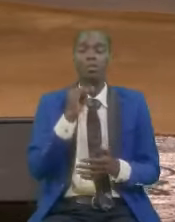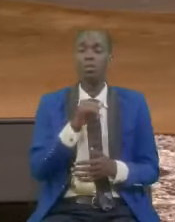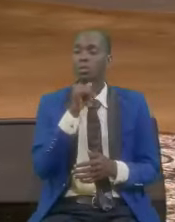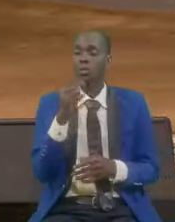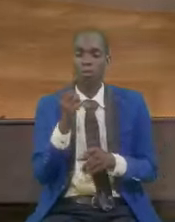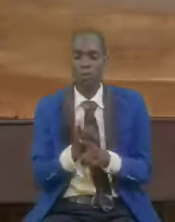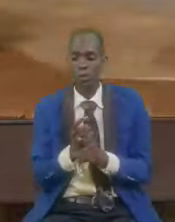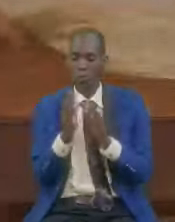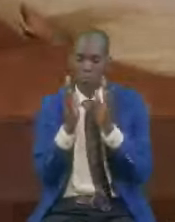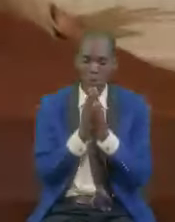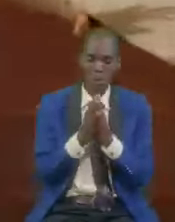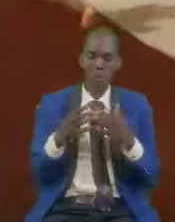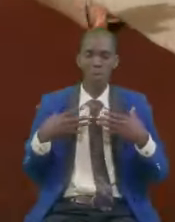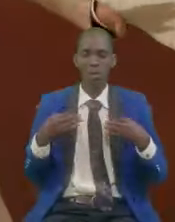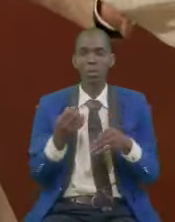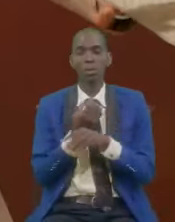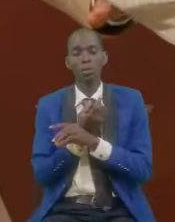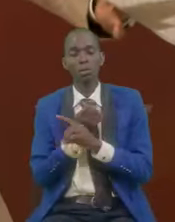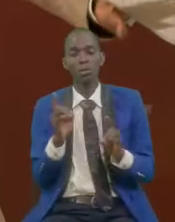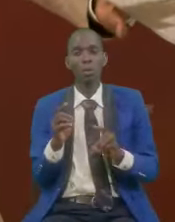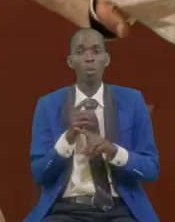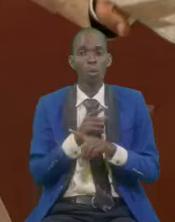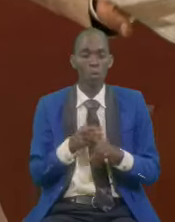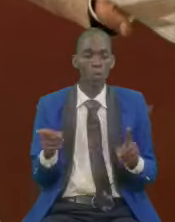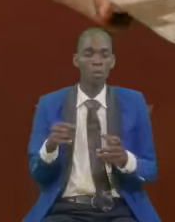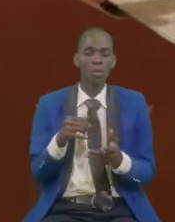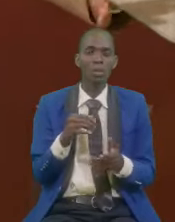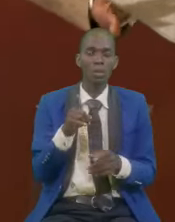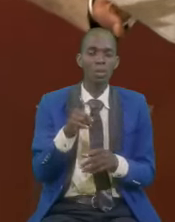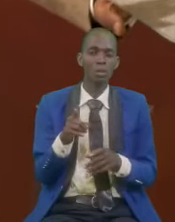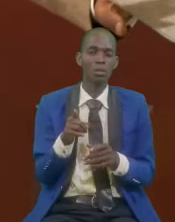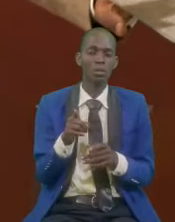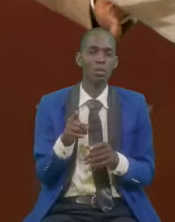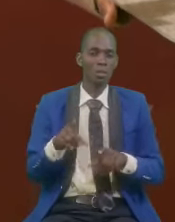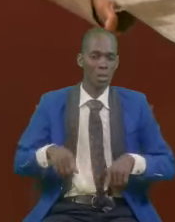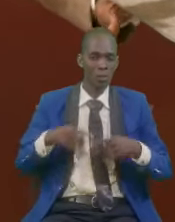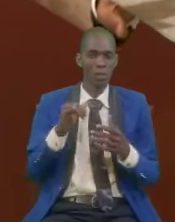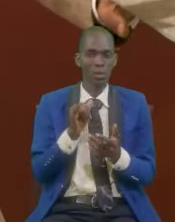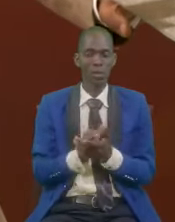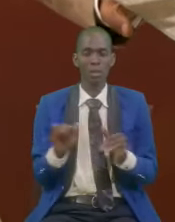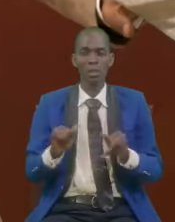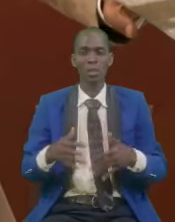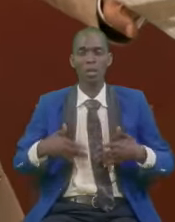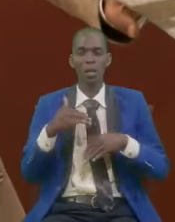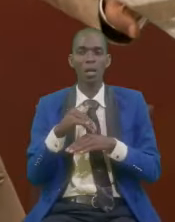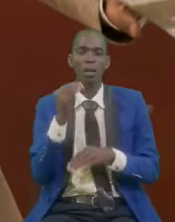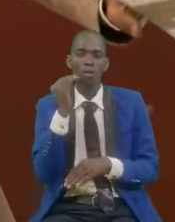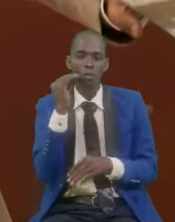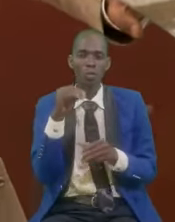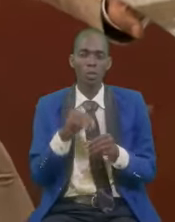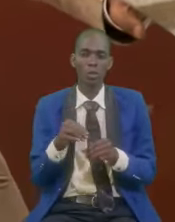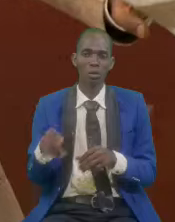deliverance, it's being saved and living that saved life at home, on the street, in the